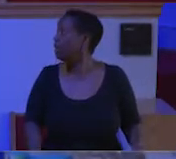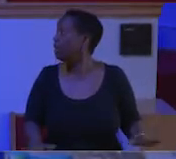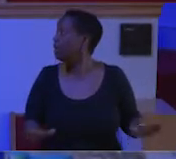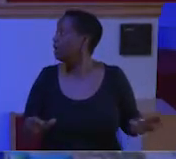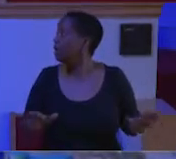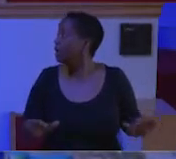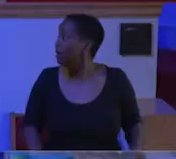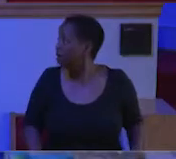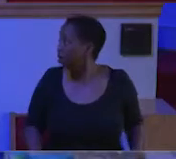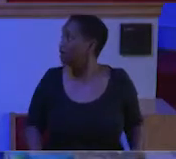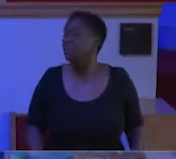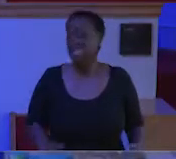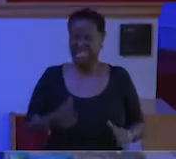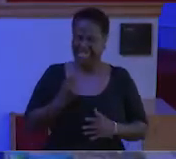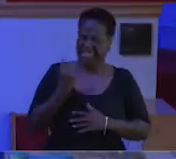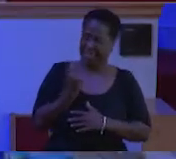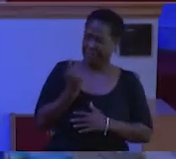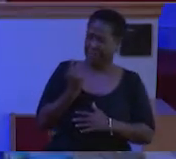There's something